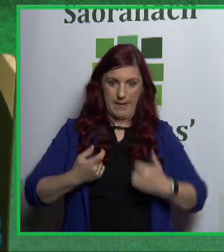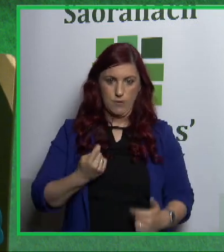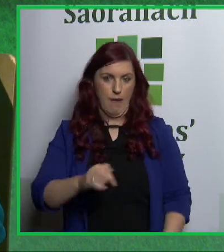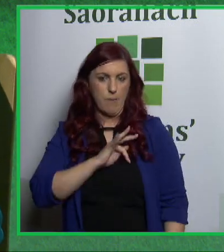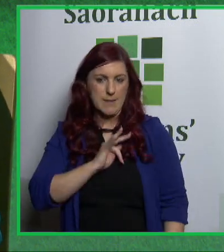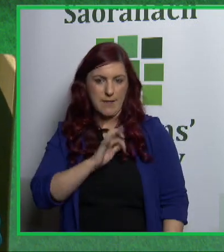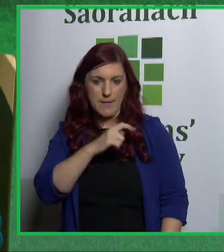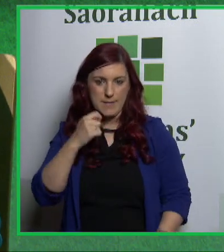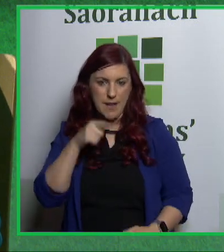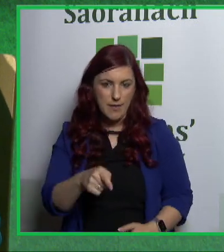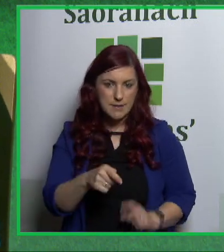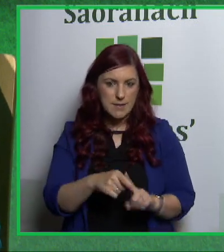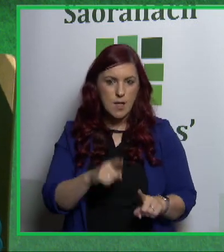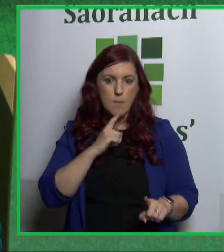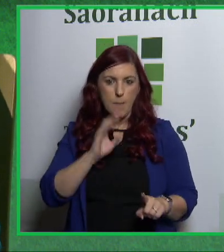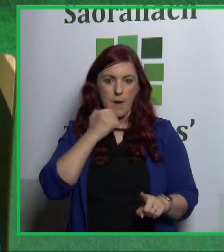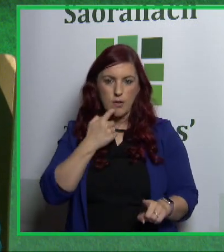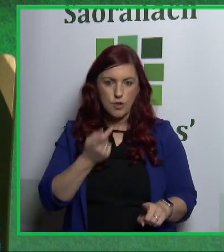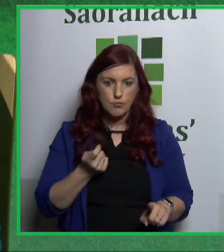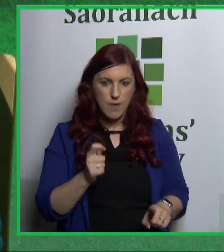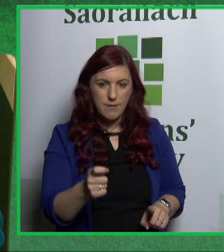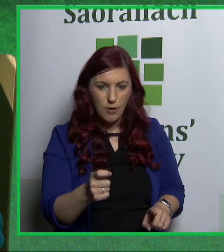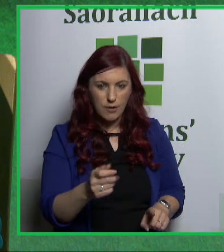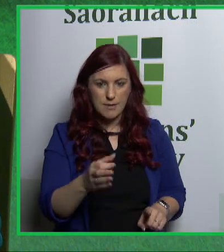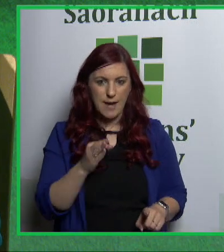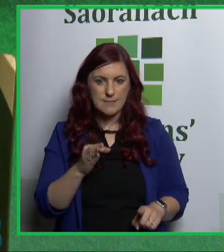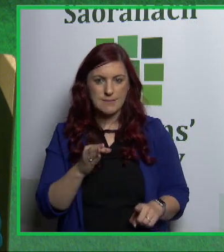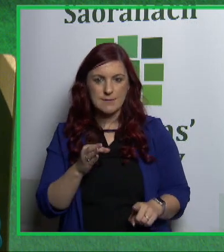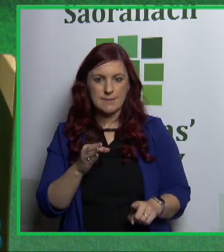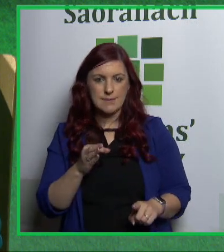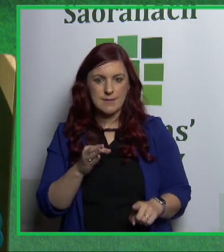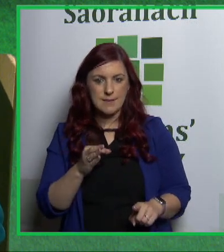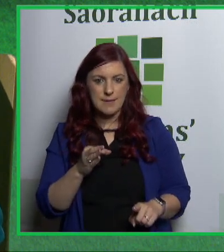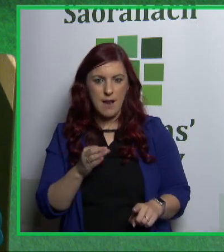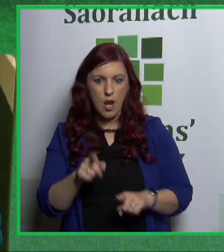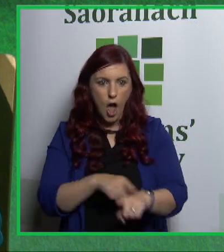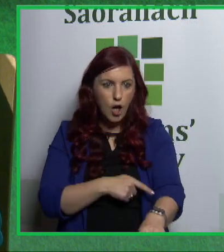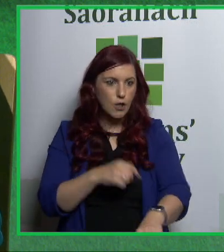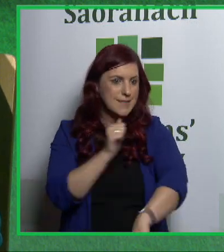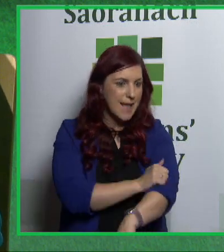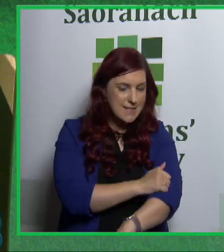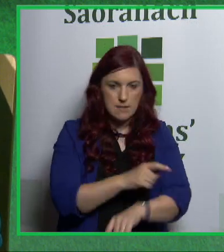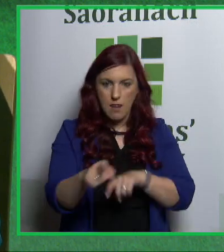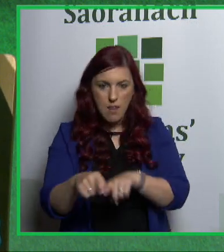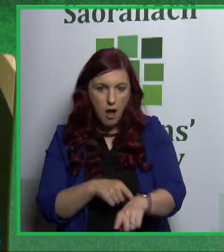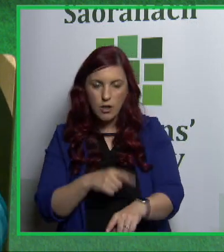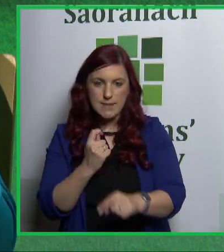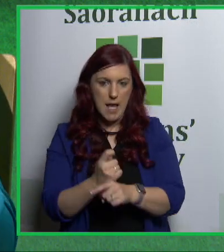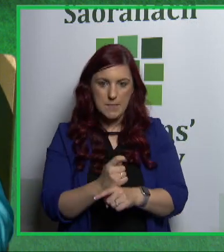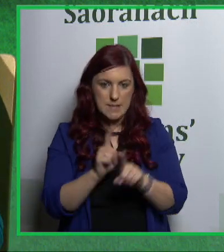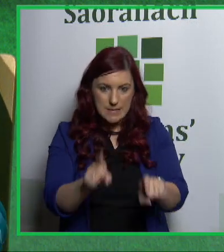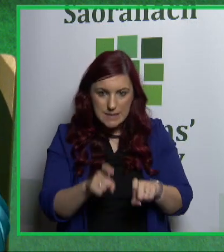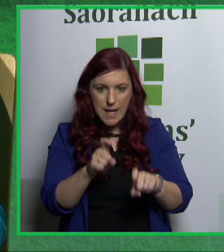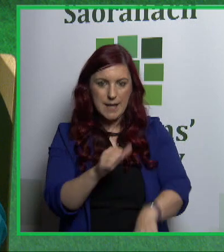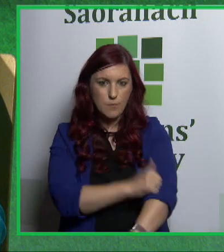it, because they're travellers, they get longer sentences and they get longer everything. And even when I was through